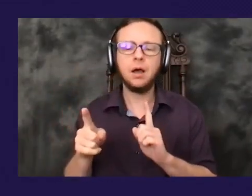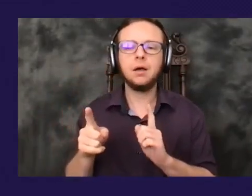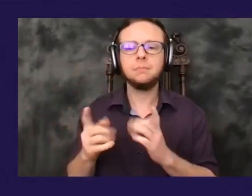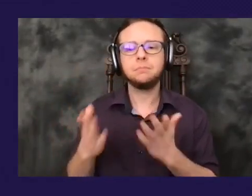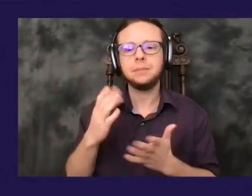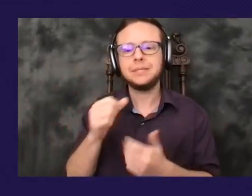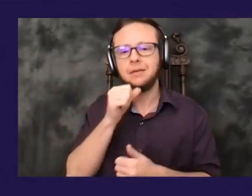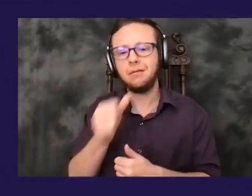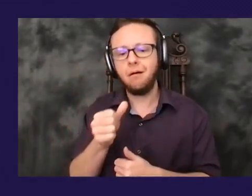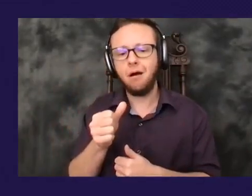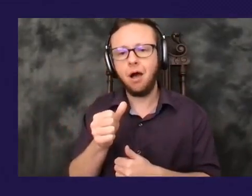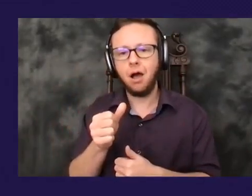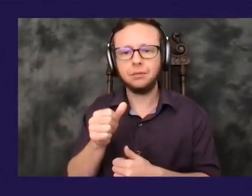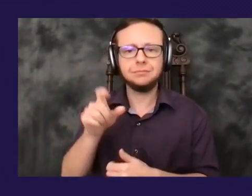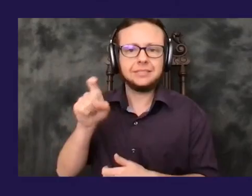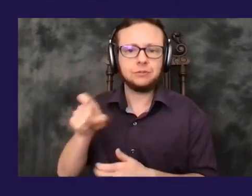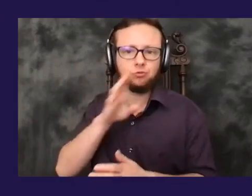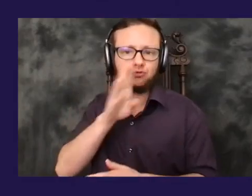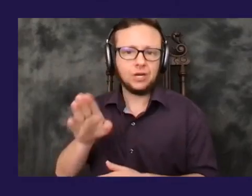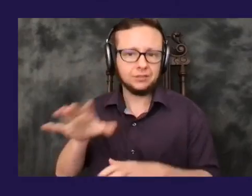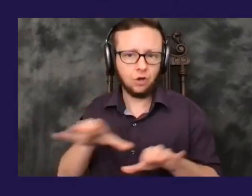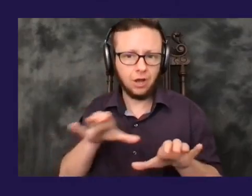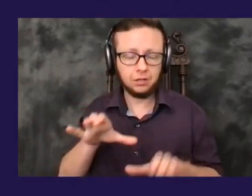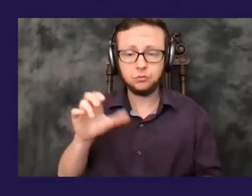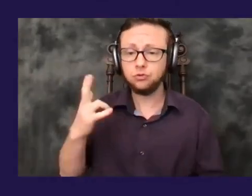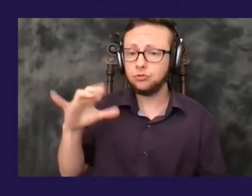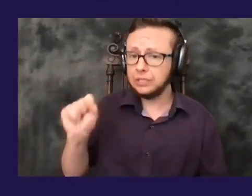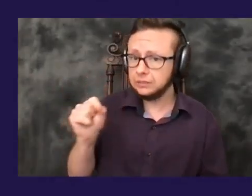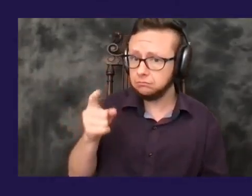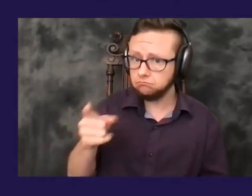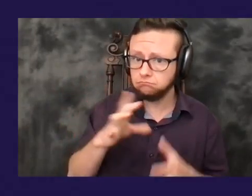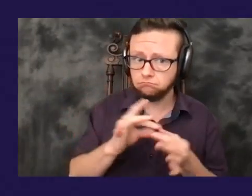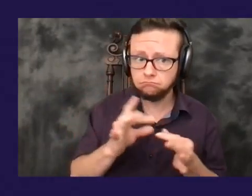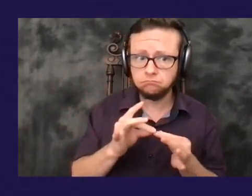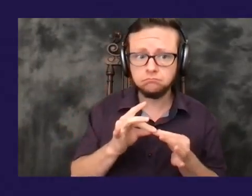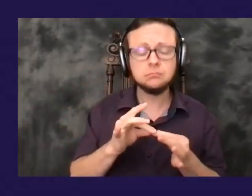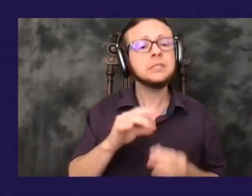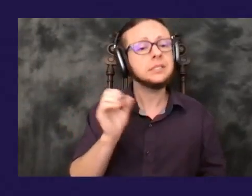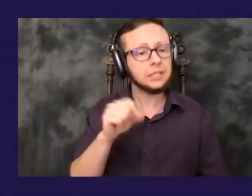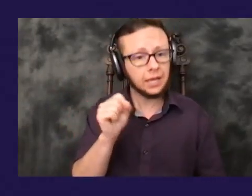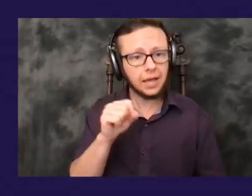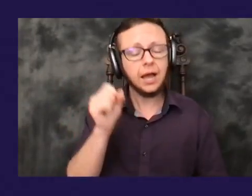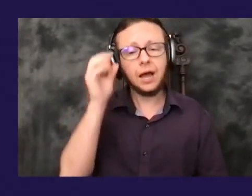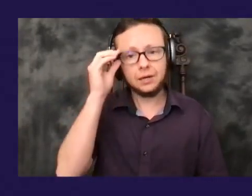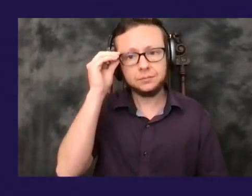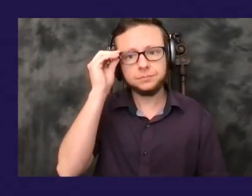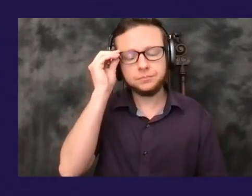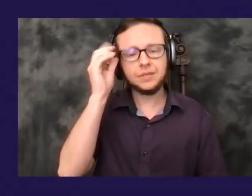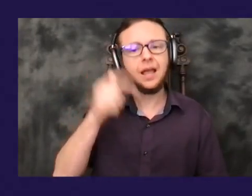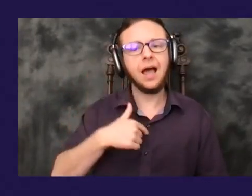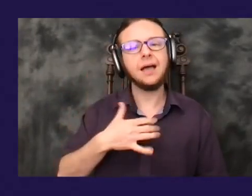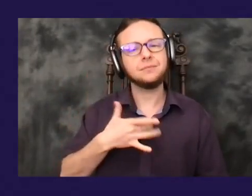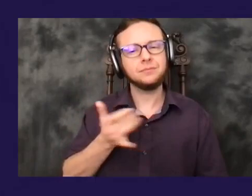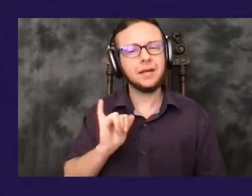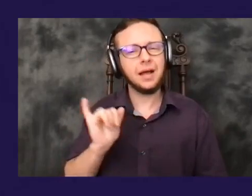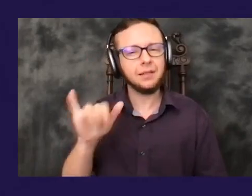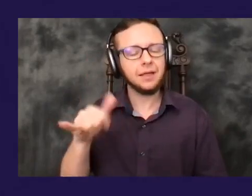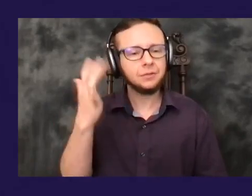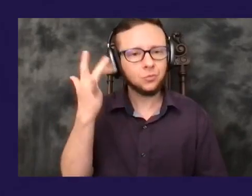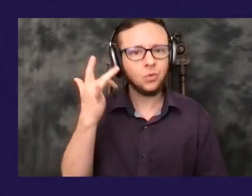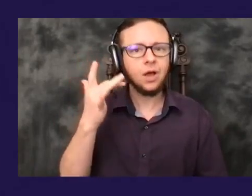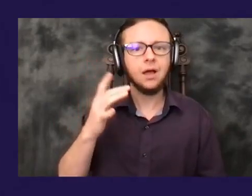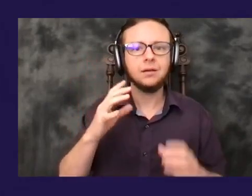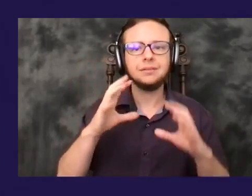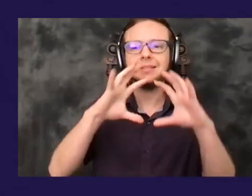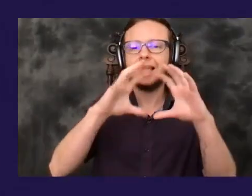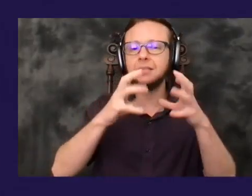need any direct action? So Chris, any reflections on that? Yeah, well, and I feel like that's why the threat classification matrix